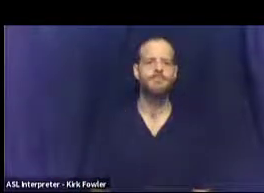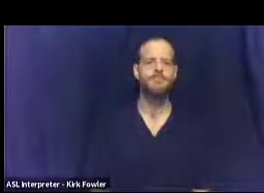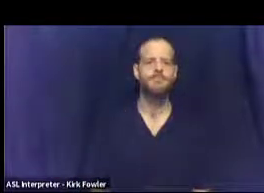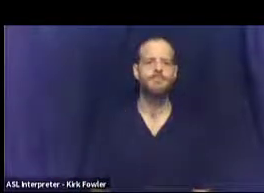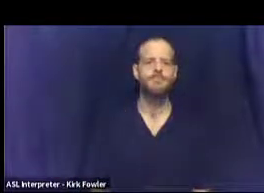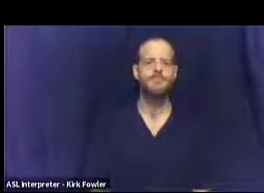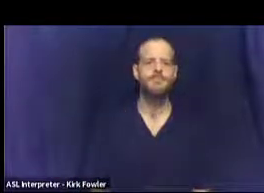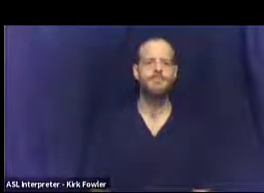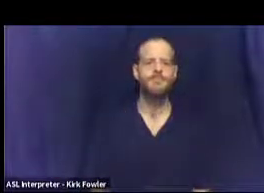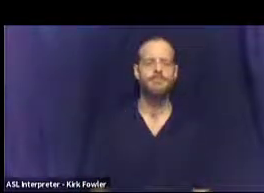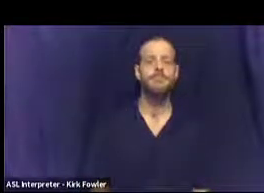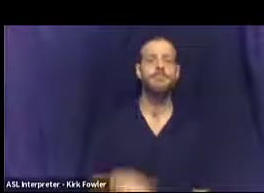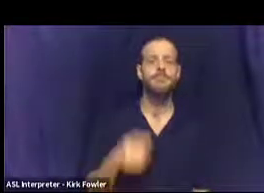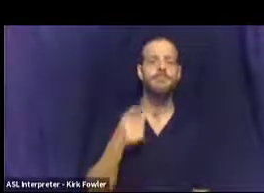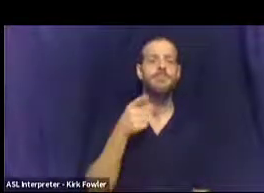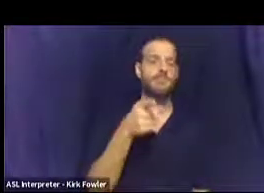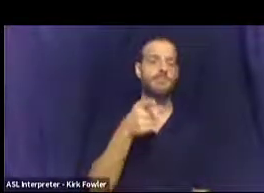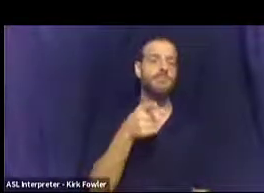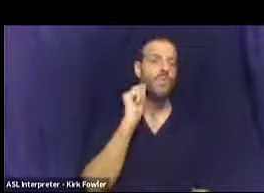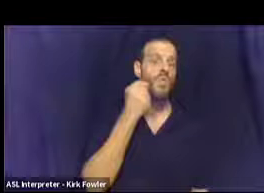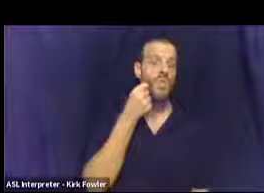in the education component.